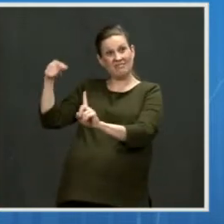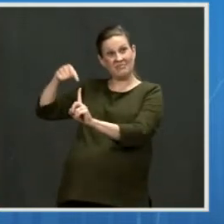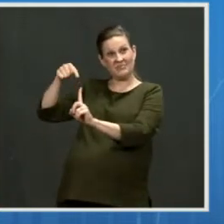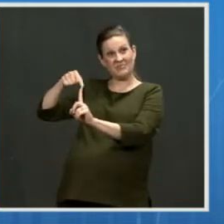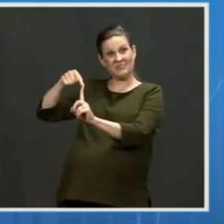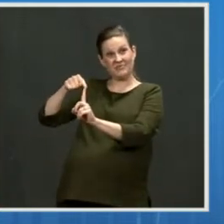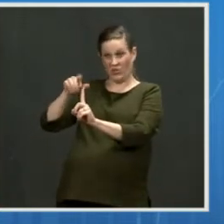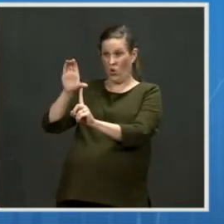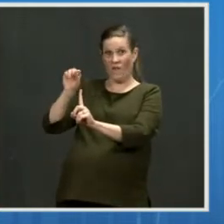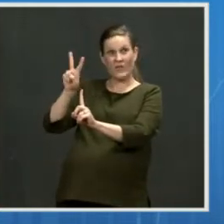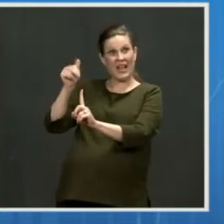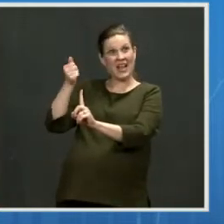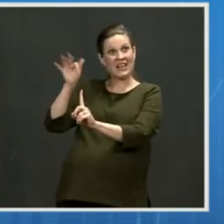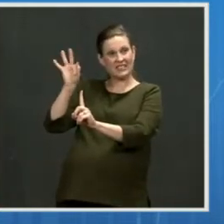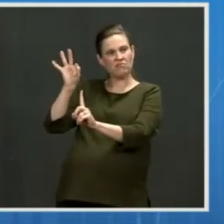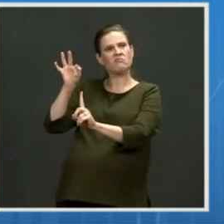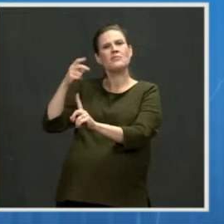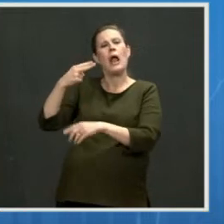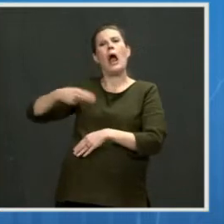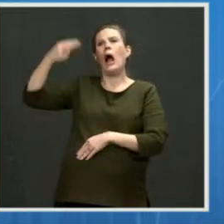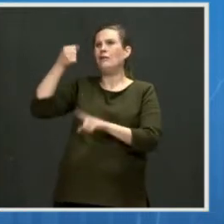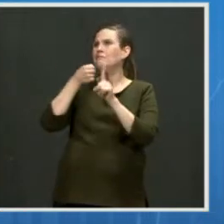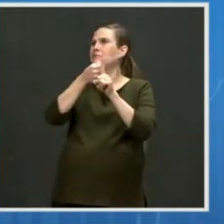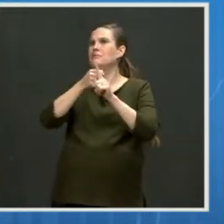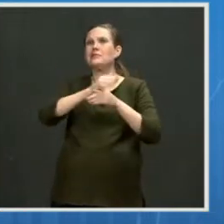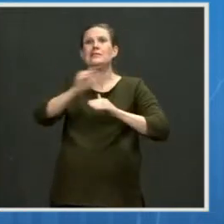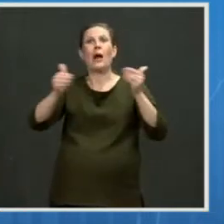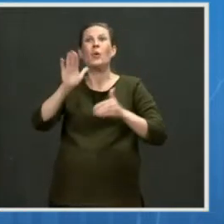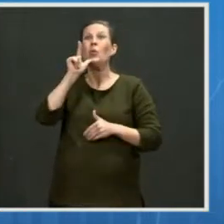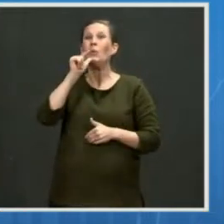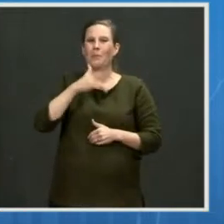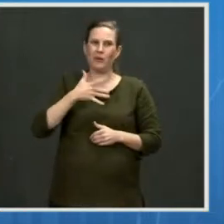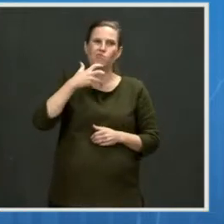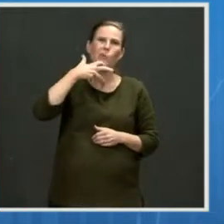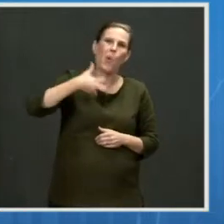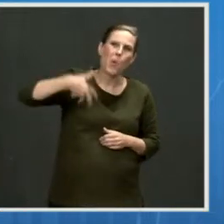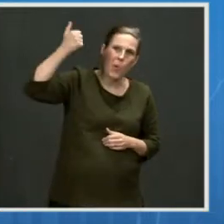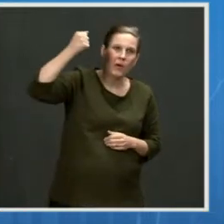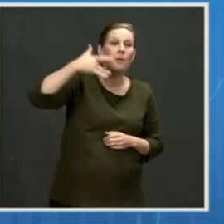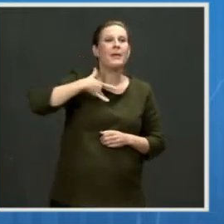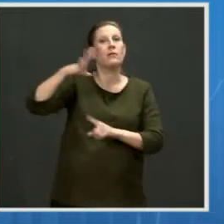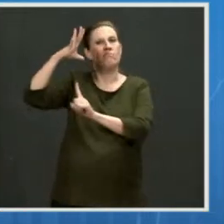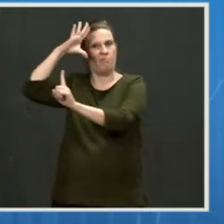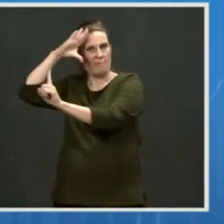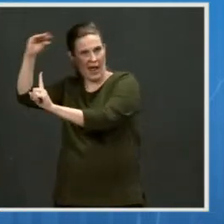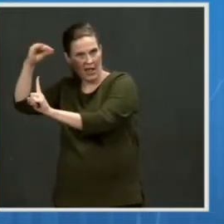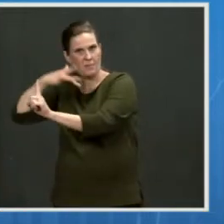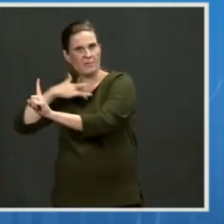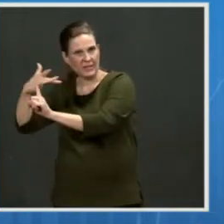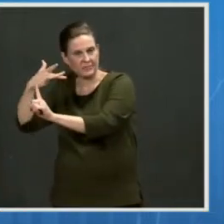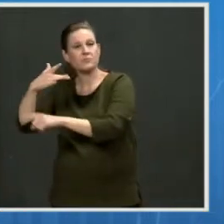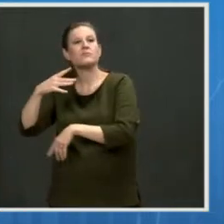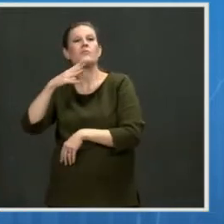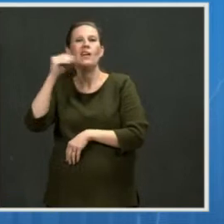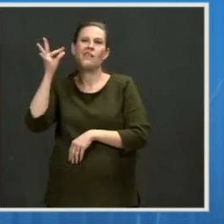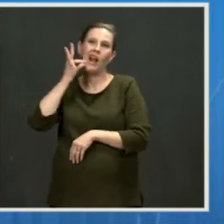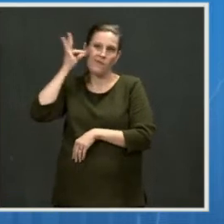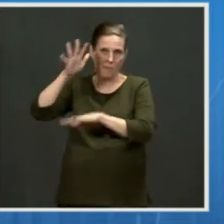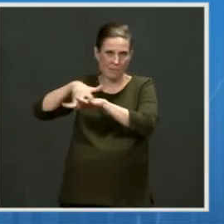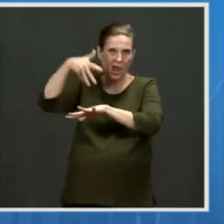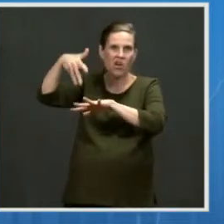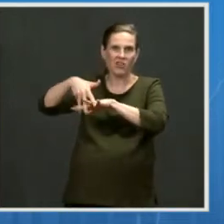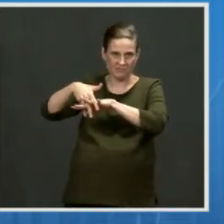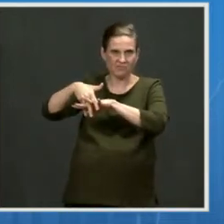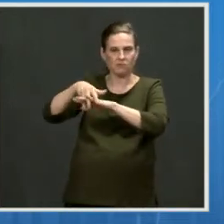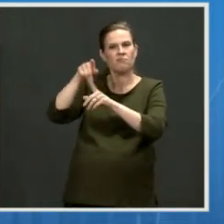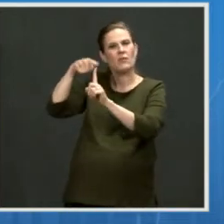for older adults and males, and were higher, as we previously saw, among American Indian and Alaskan Natives,